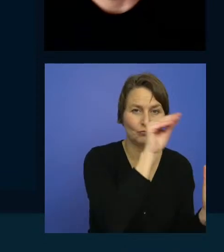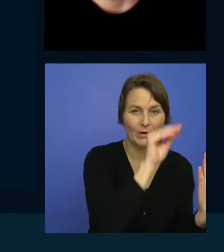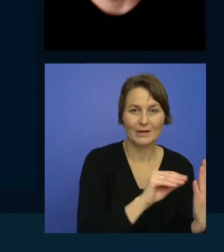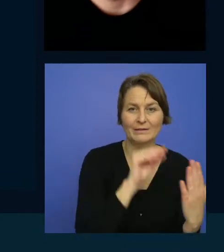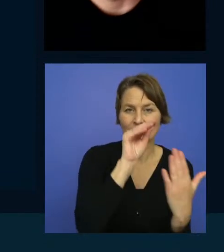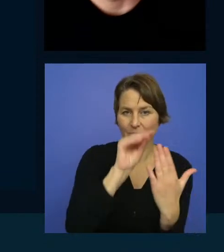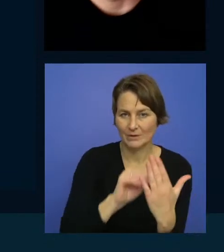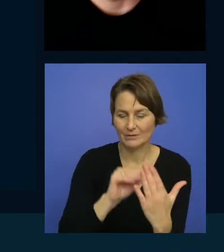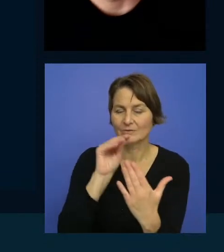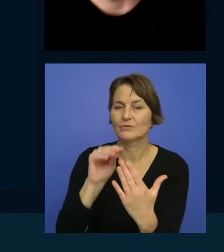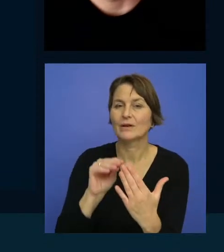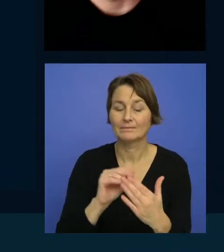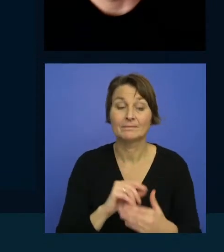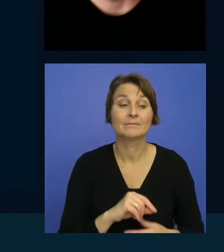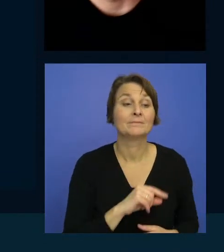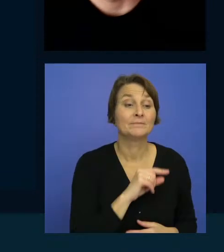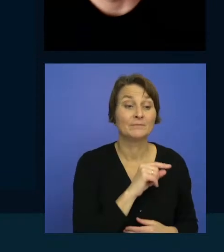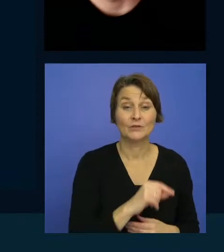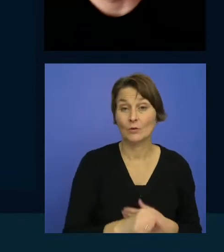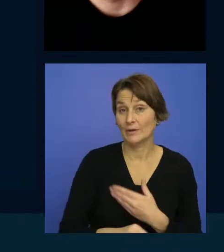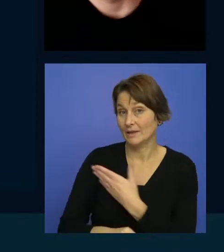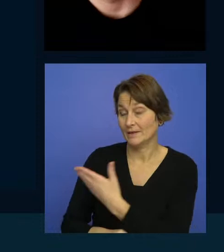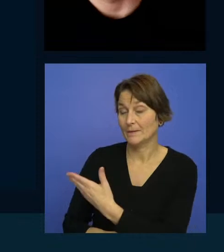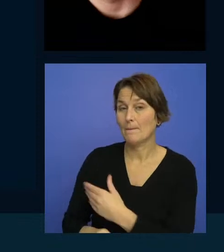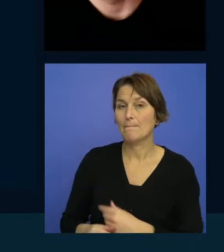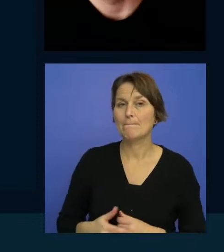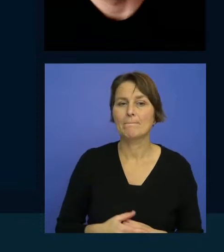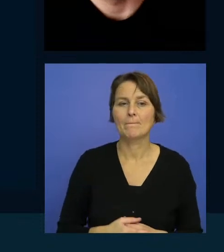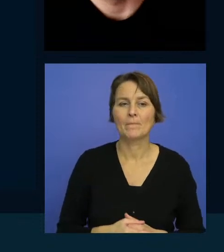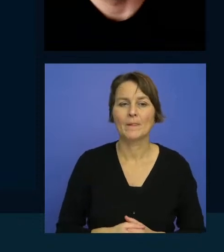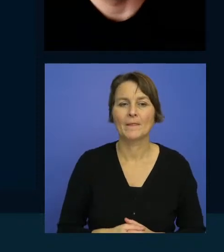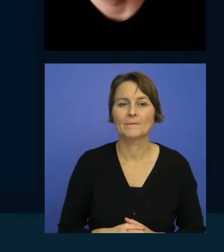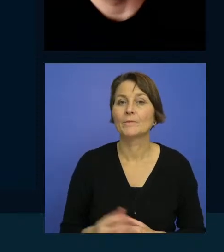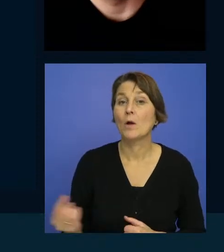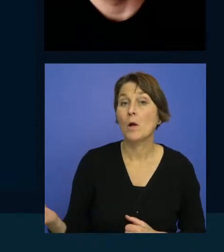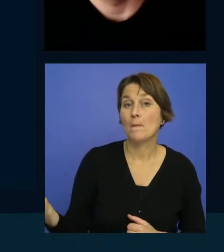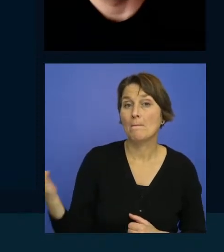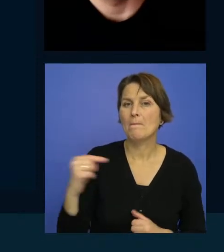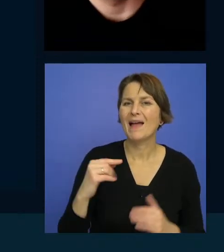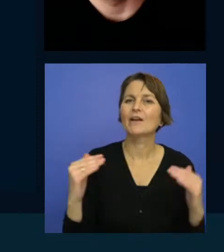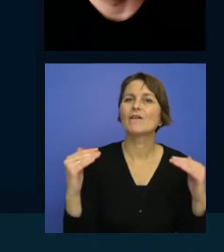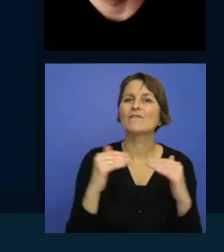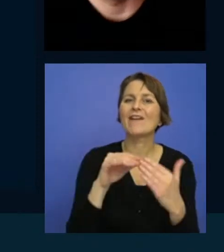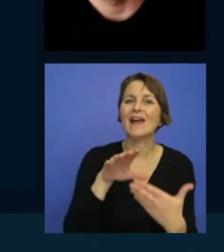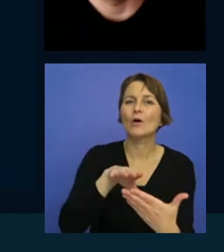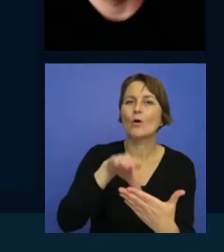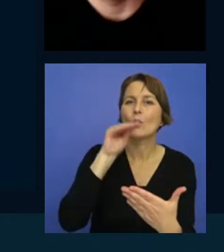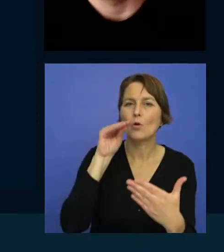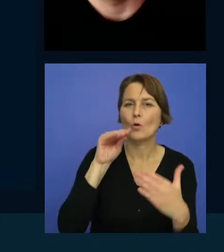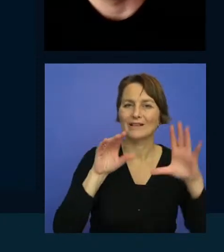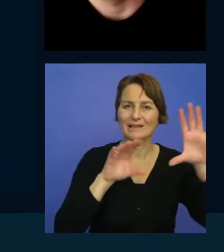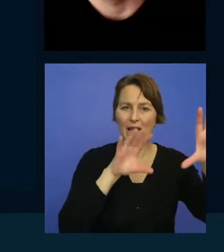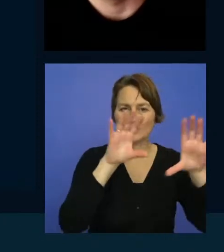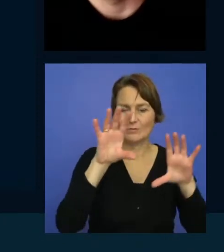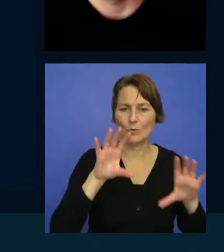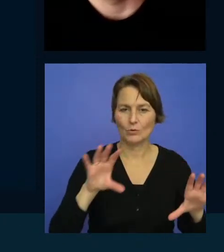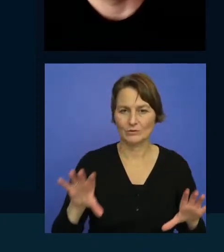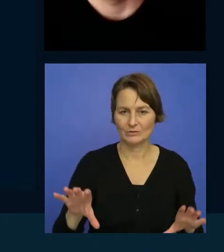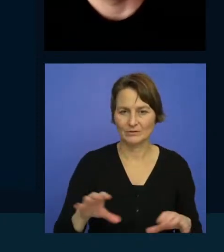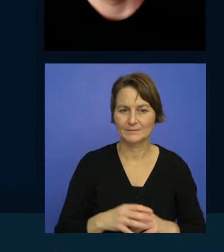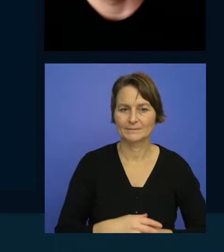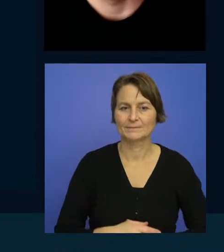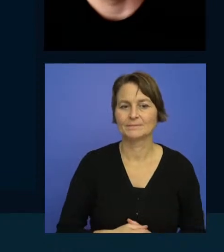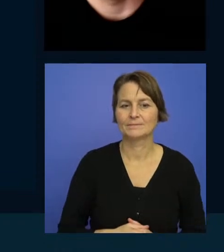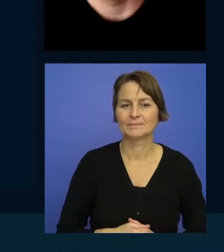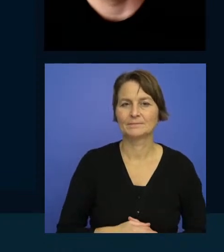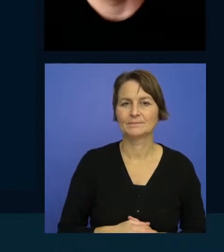I've run my model training here, and now I can go back to the FairLearn dashboard to look at the best models. So in this case now, I have a range of